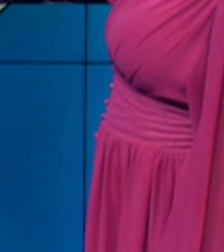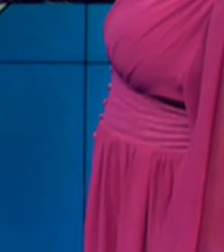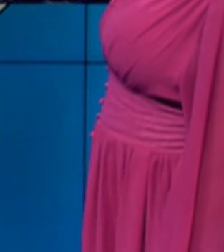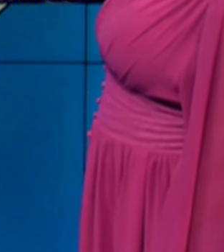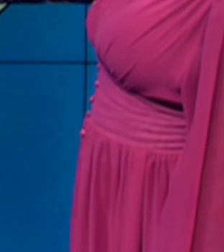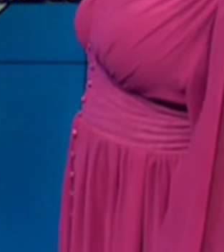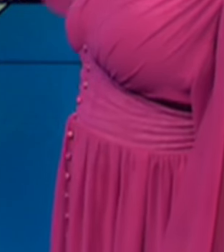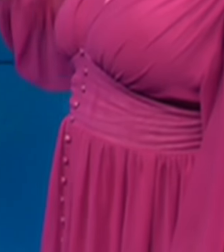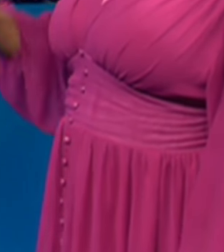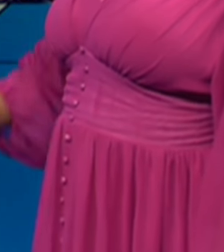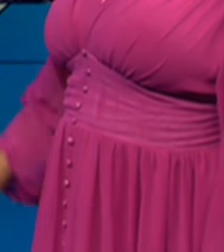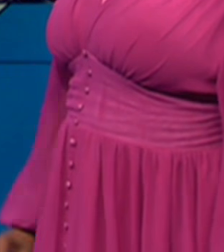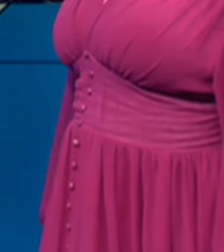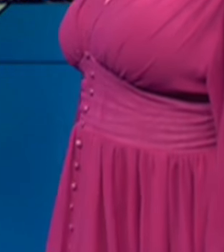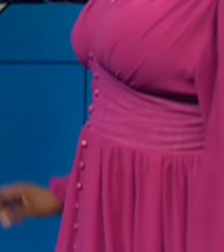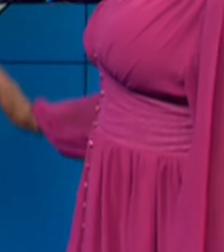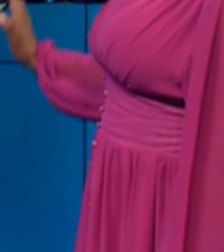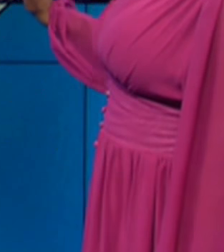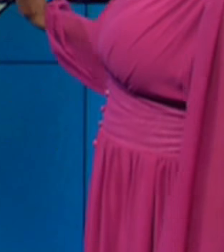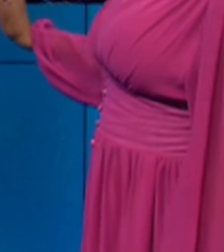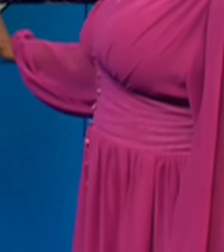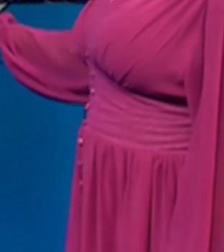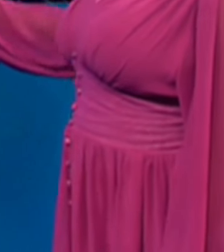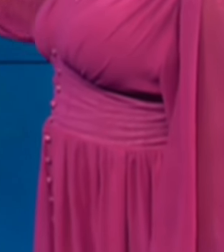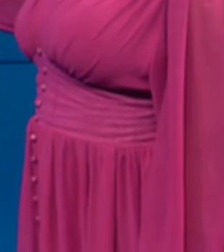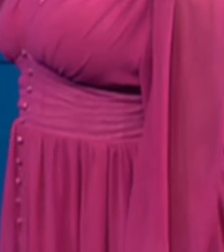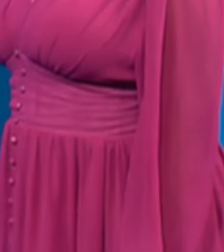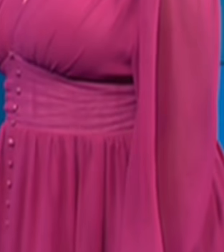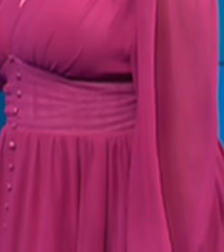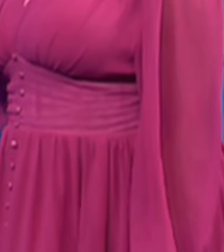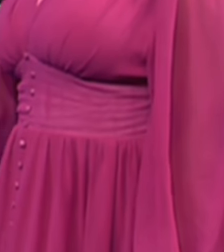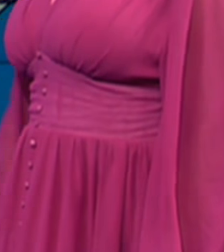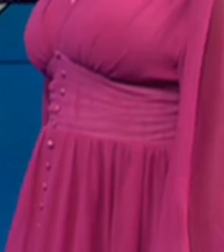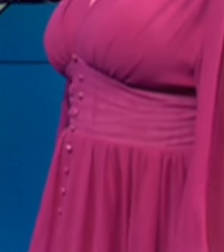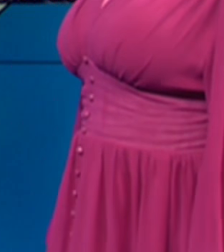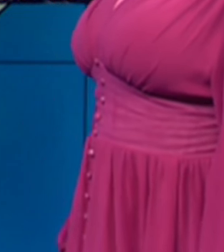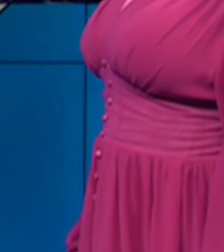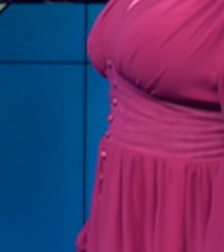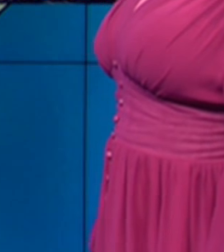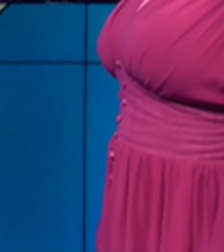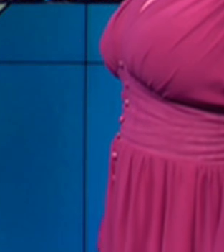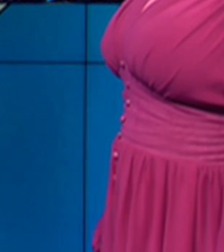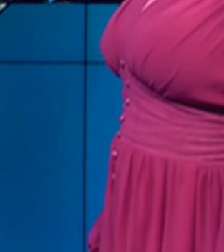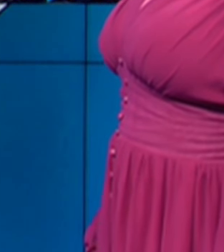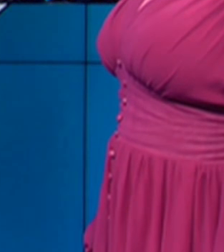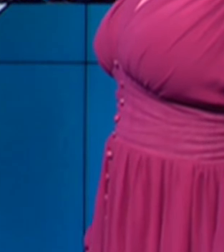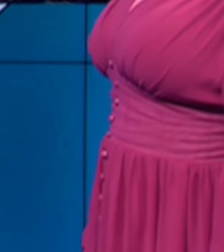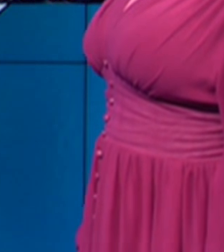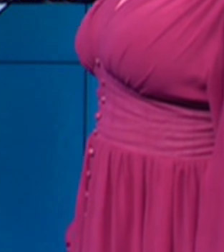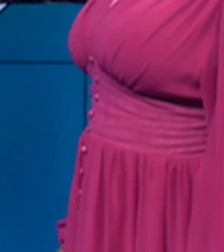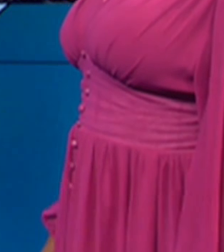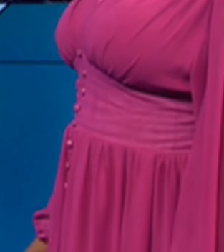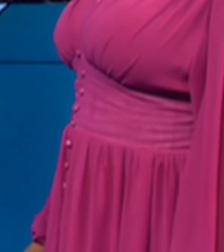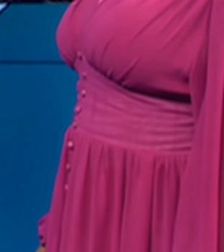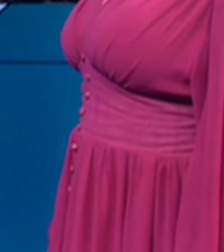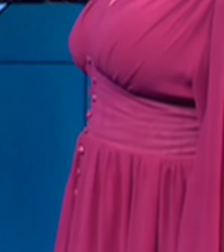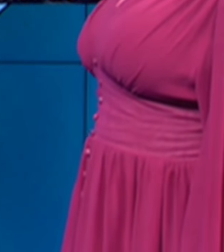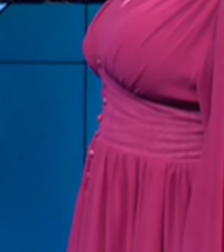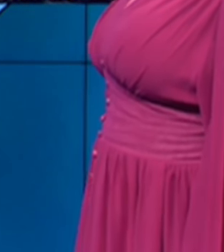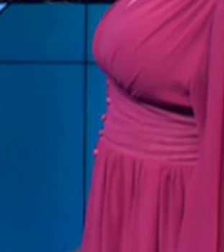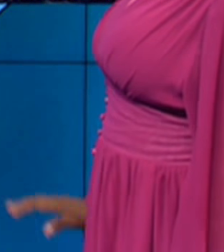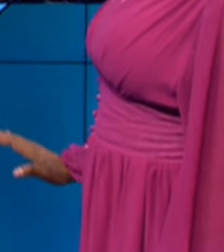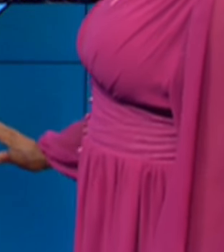gona go lampumalanga go ya godimo go la polokwane go tla ba go ntše go pepile maro bogare managa go tla ba go ntše go apogile go ene le memoya e tlhabatlhabang re lebelela